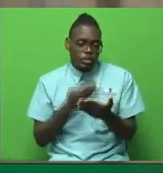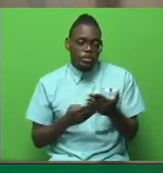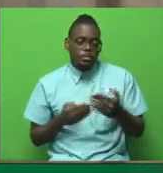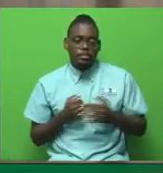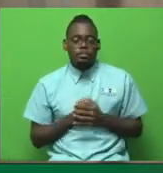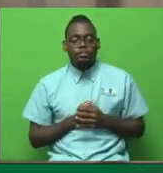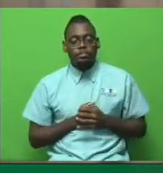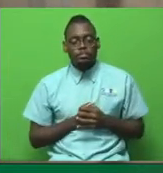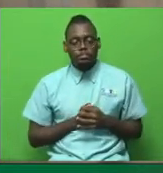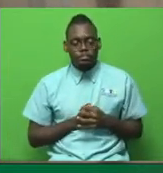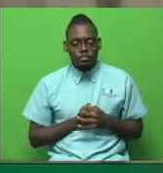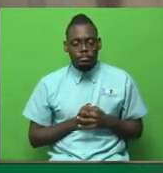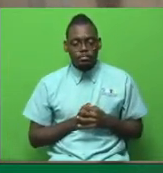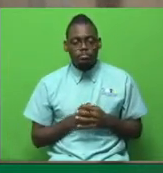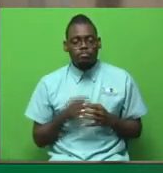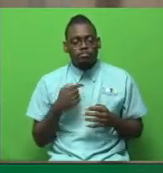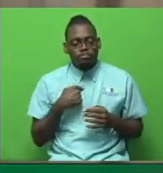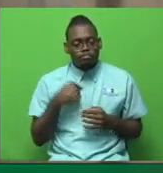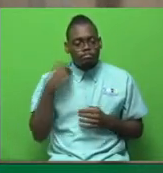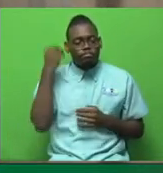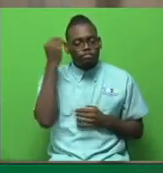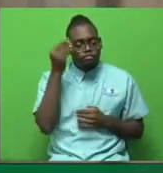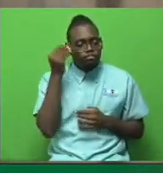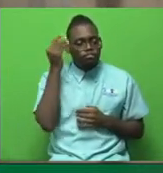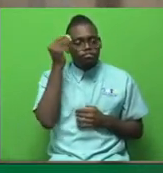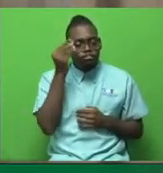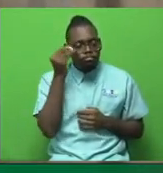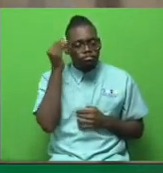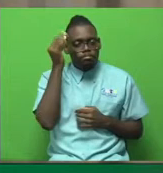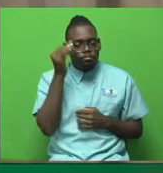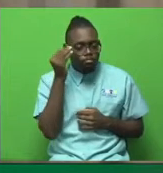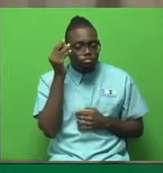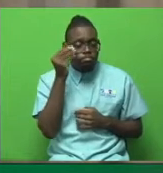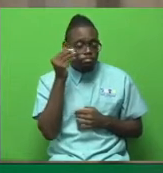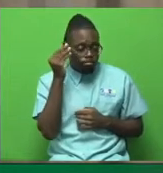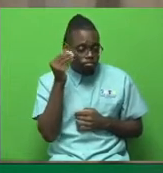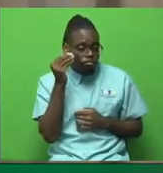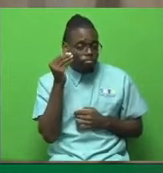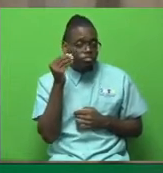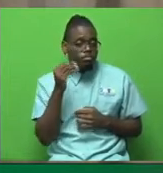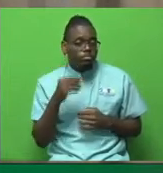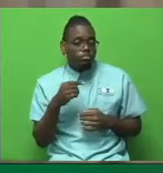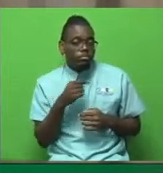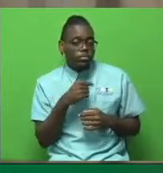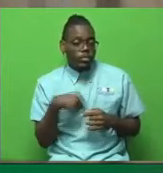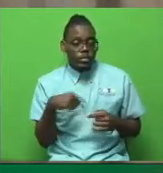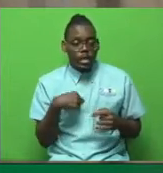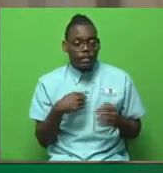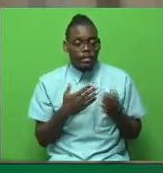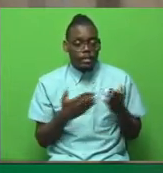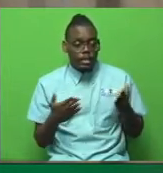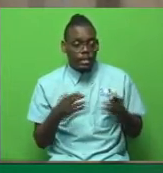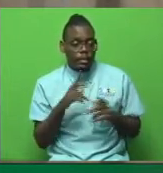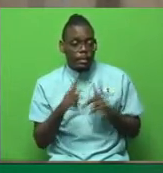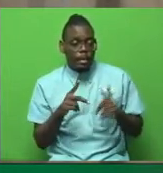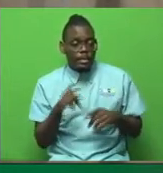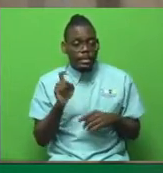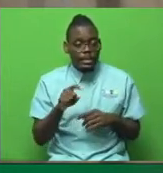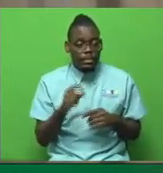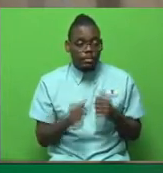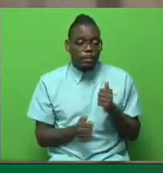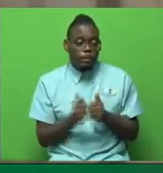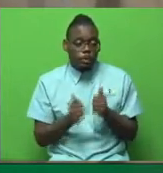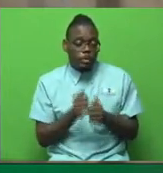chance to reflect on the Maslow hierarchy of needs and those of us who know it